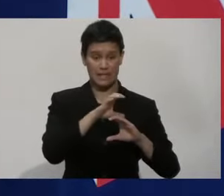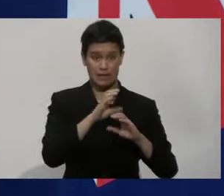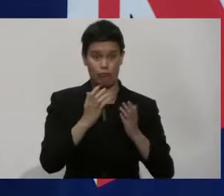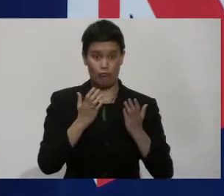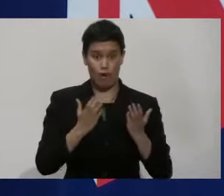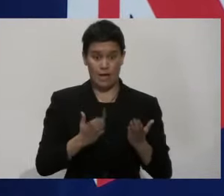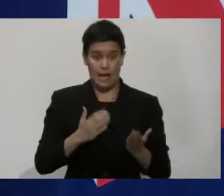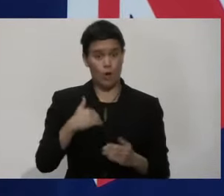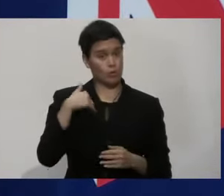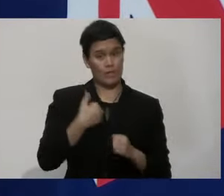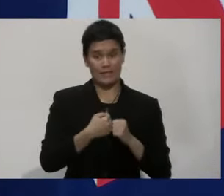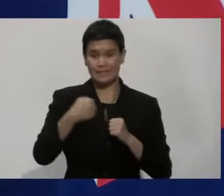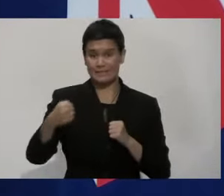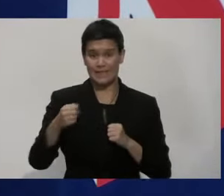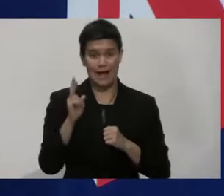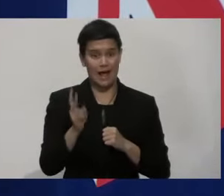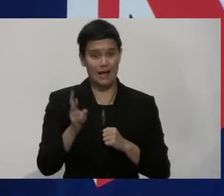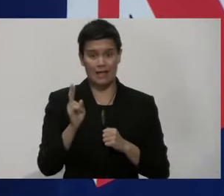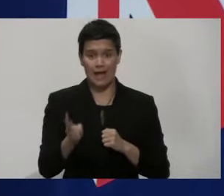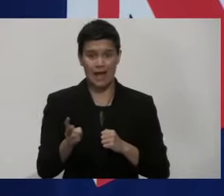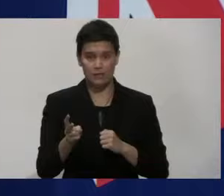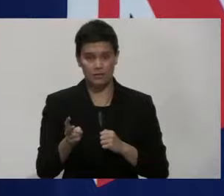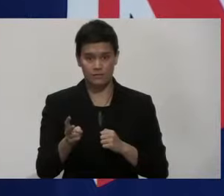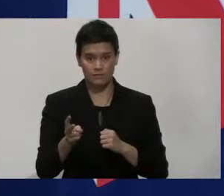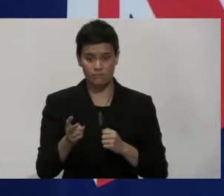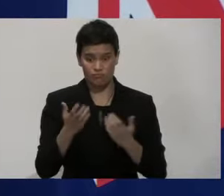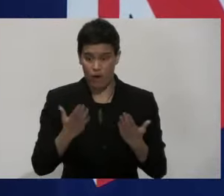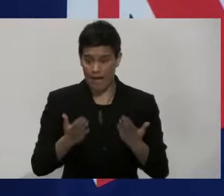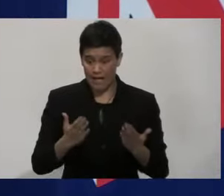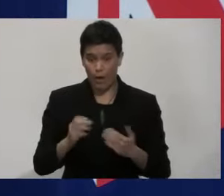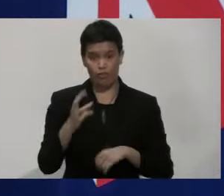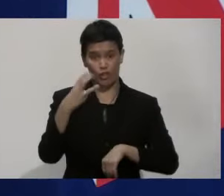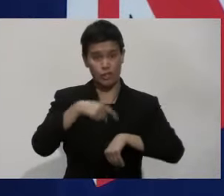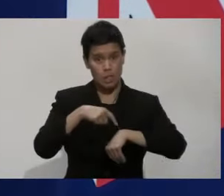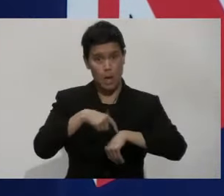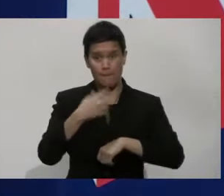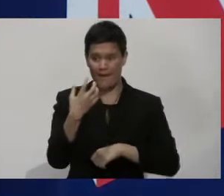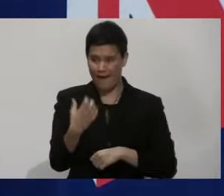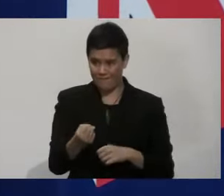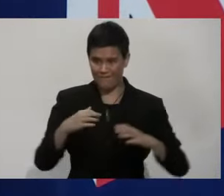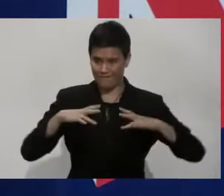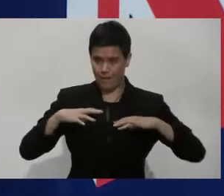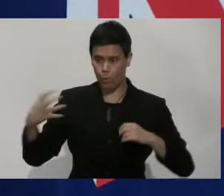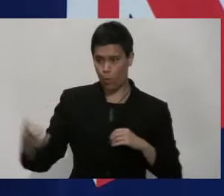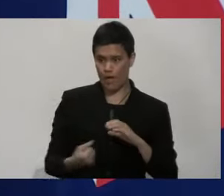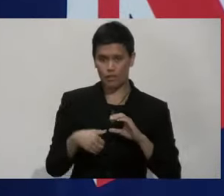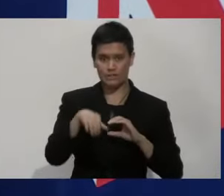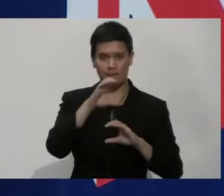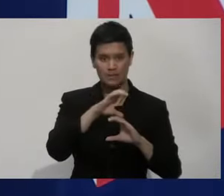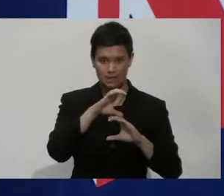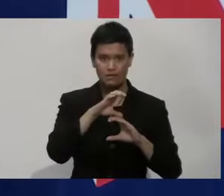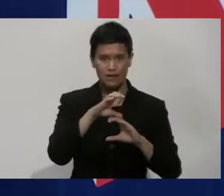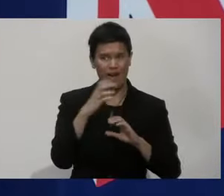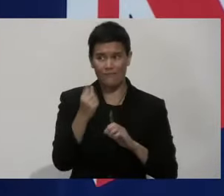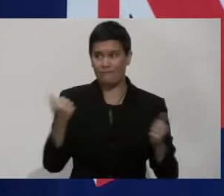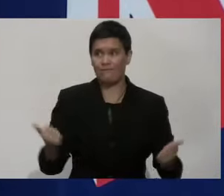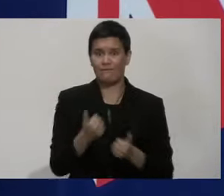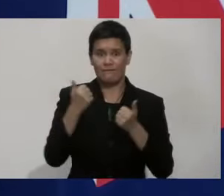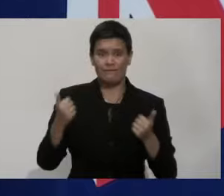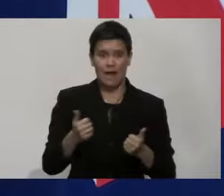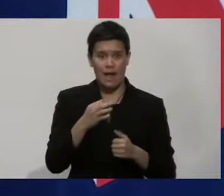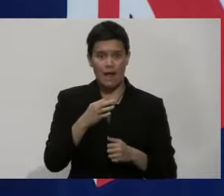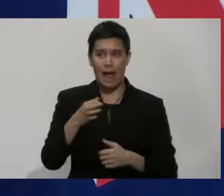of course, we are already processing and have tens of thousands of applications that are already being processing with those